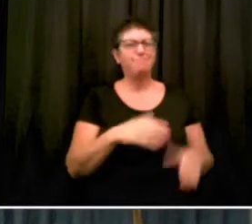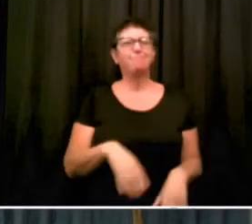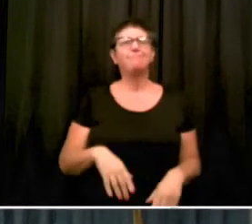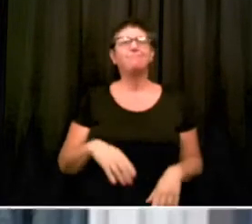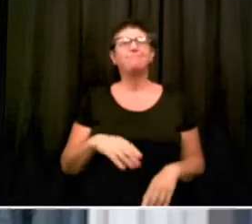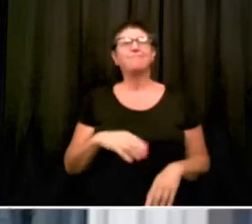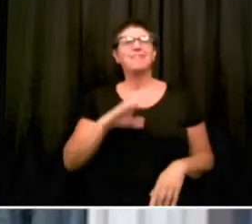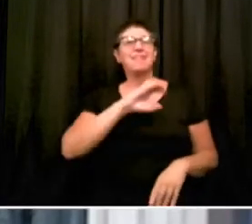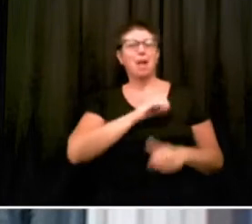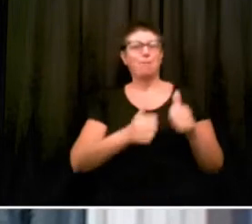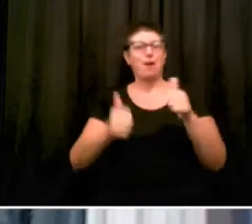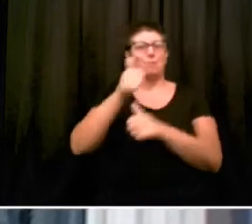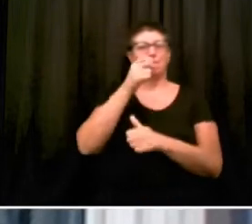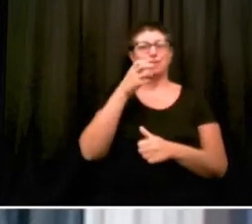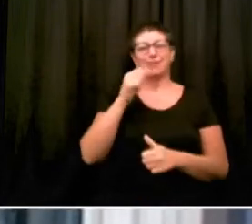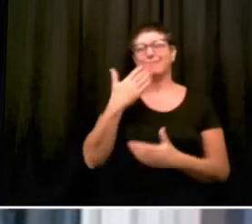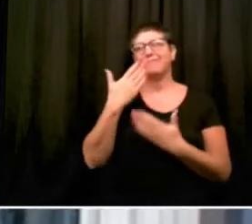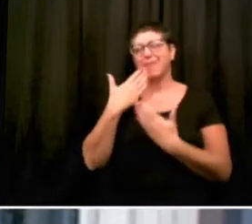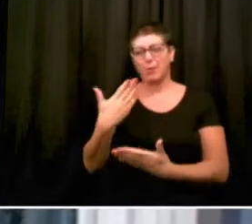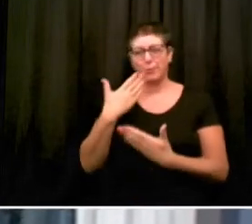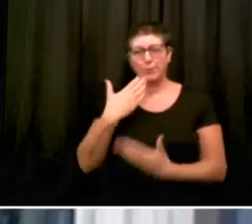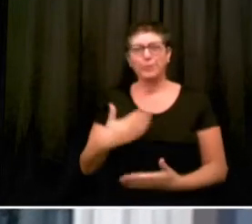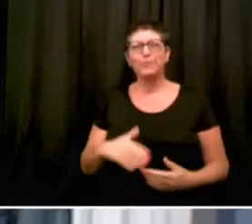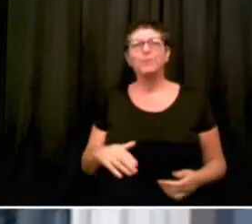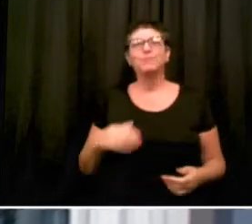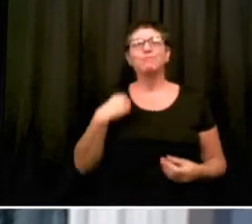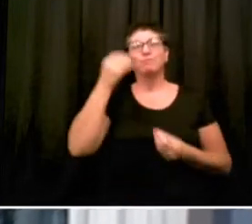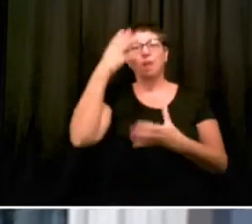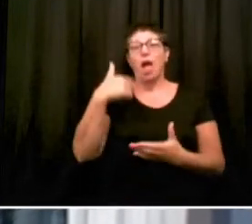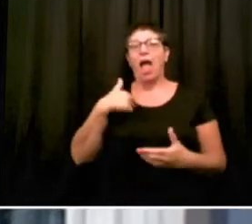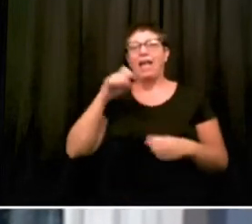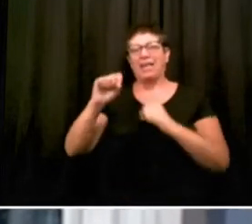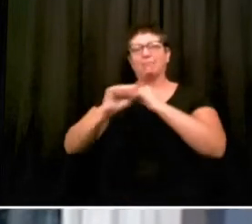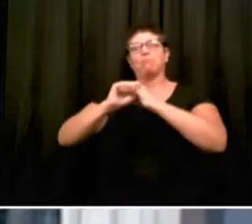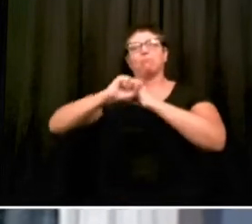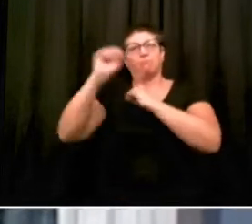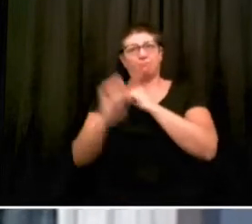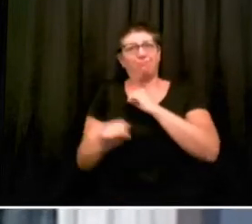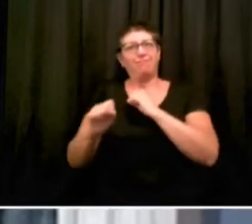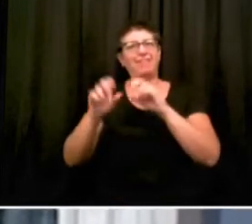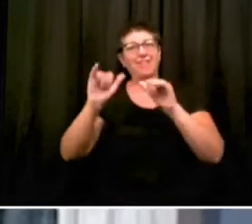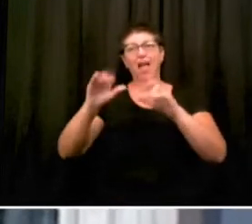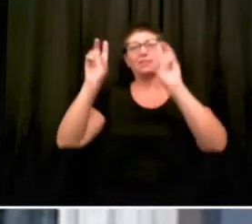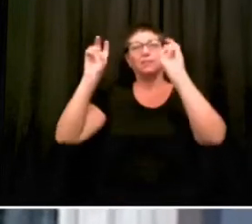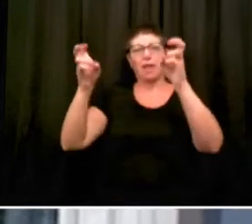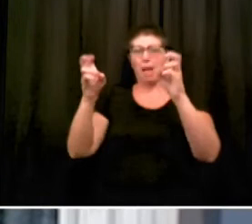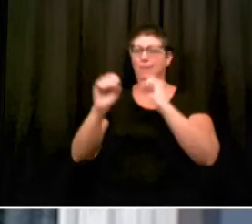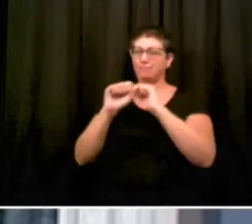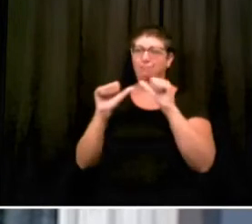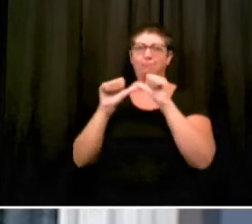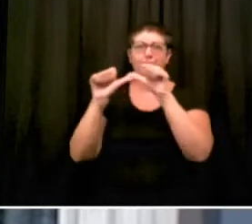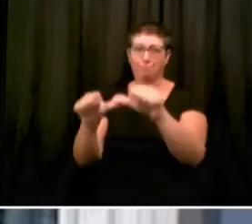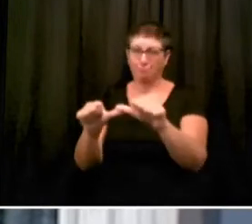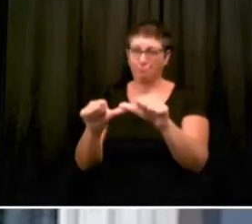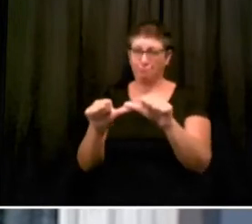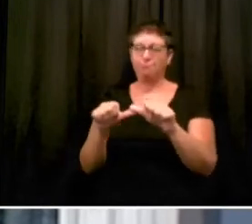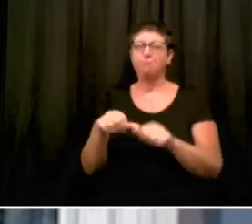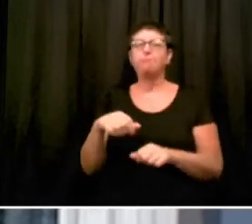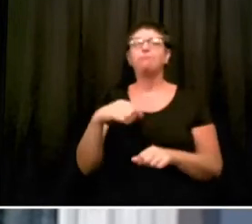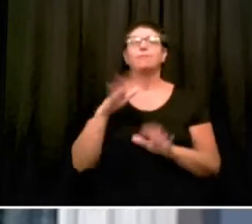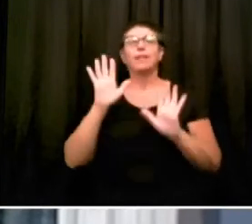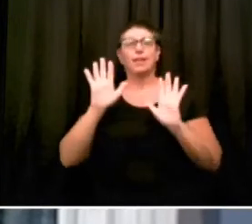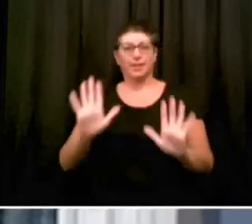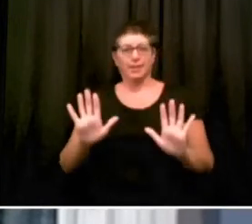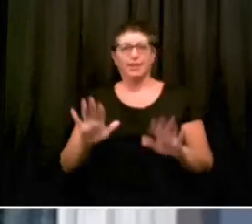Thank you for the question. It's a topic that's come up a number of times. I mean, some of the numbers are indisputable. The arrest levels are down, the